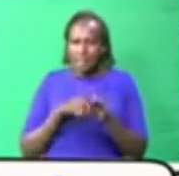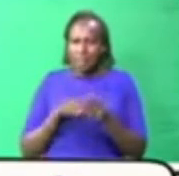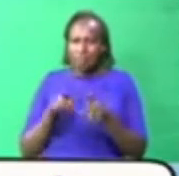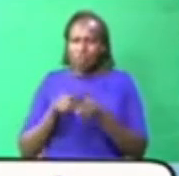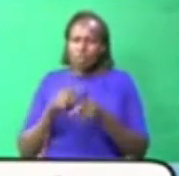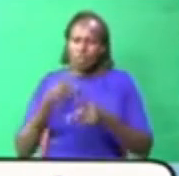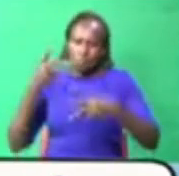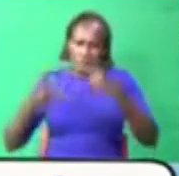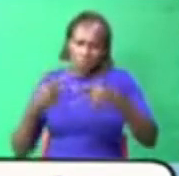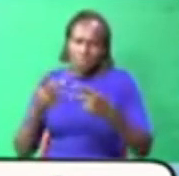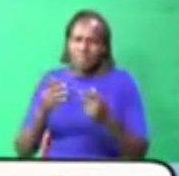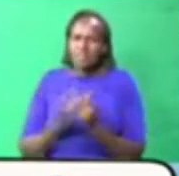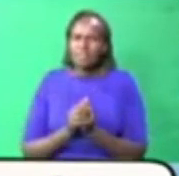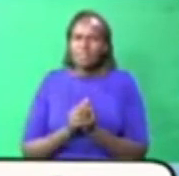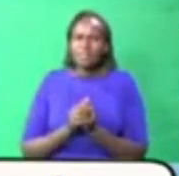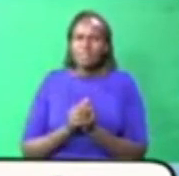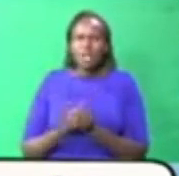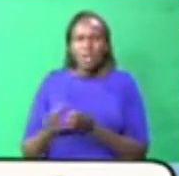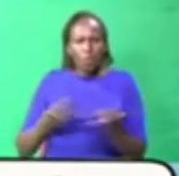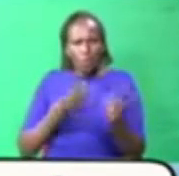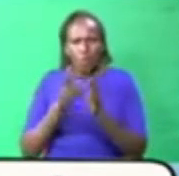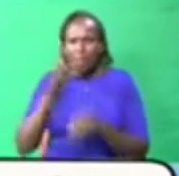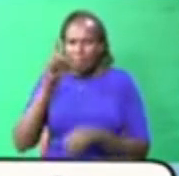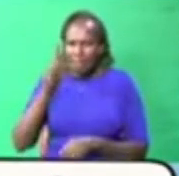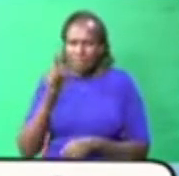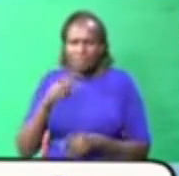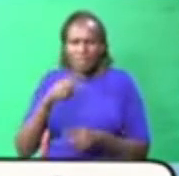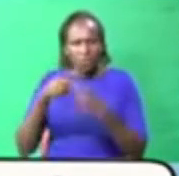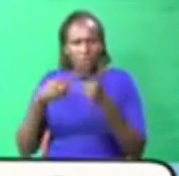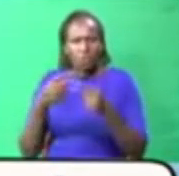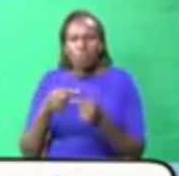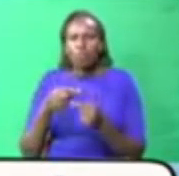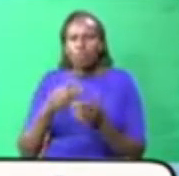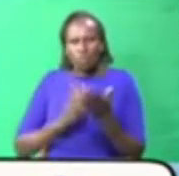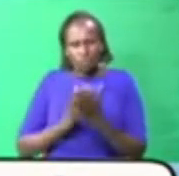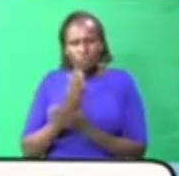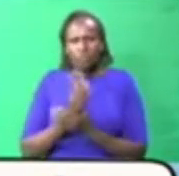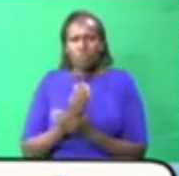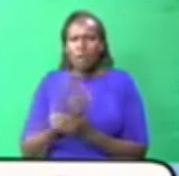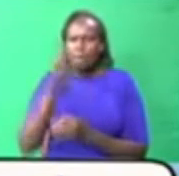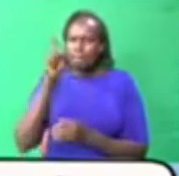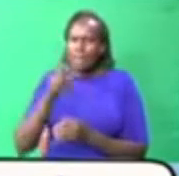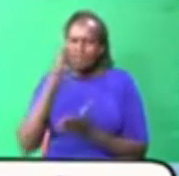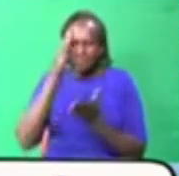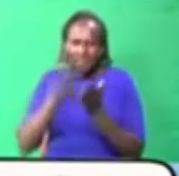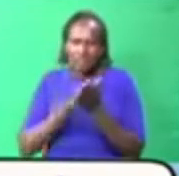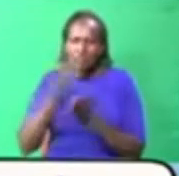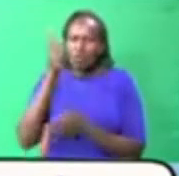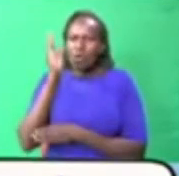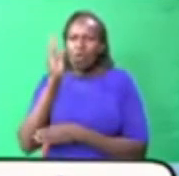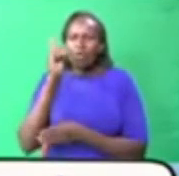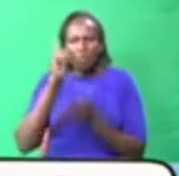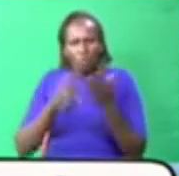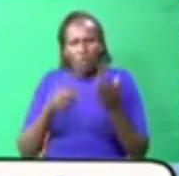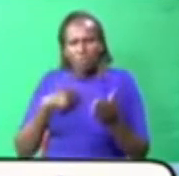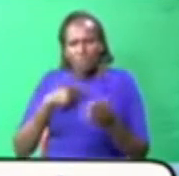process. Kuna njia ile ni lazima upitie. Ni lazima uamini Mungu ya kwamba Yakoba ndo mata kile